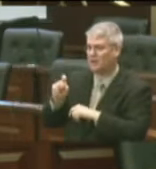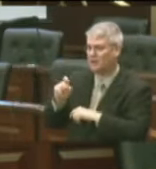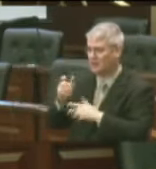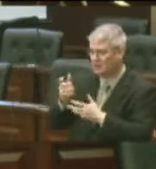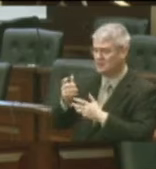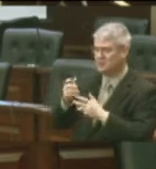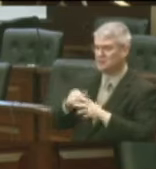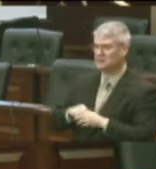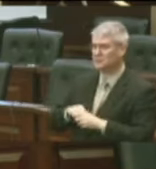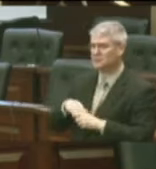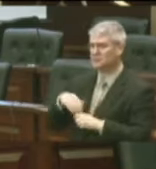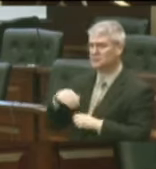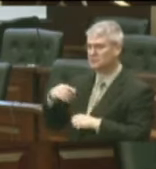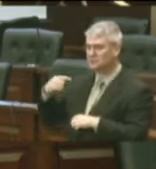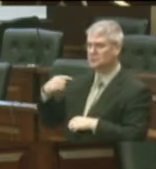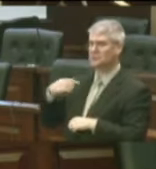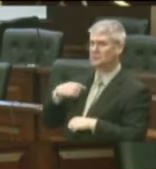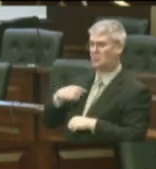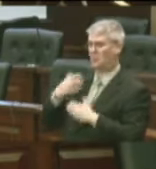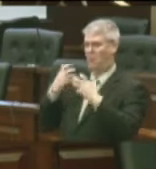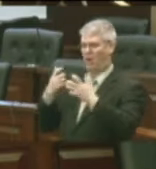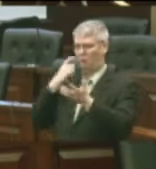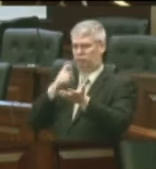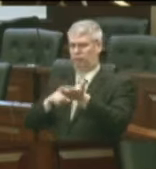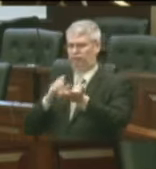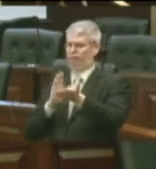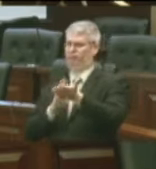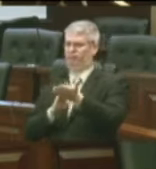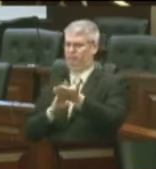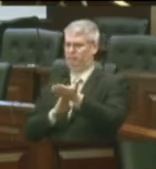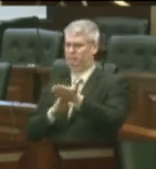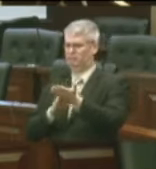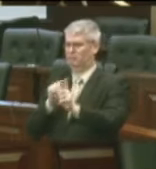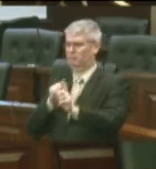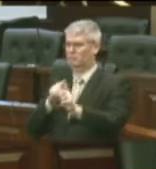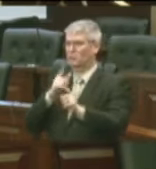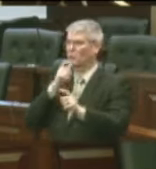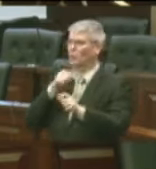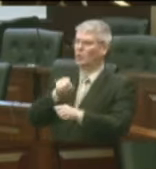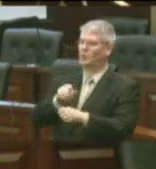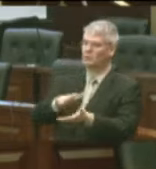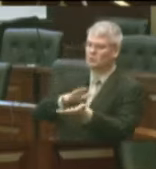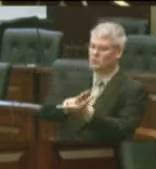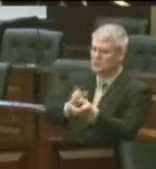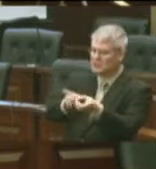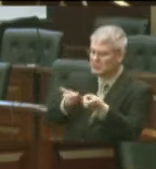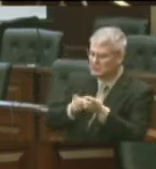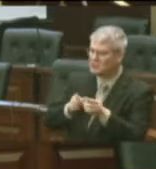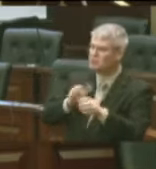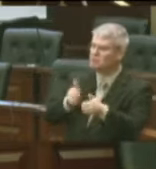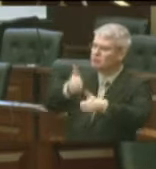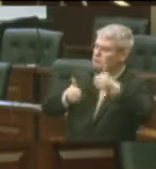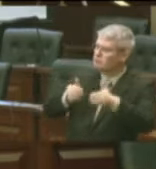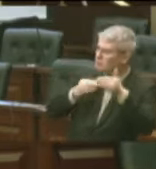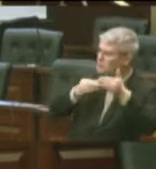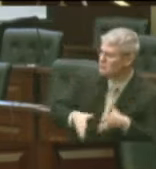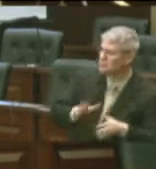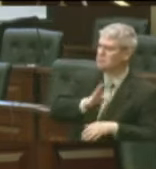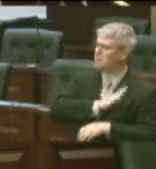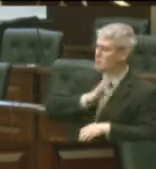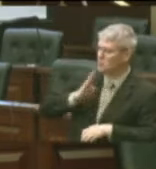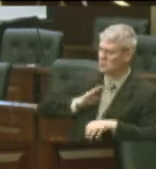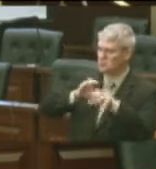our superintendents, and our local boards. They essentially put their heads down, they got to work, and they decided they wanted to figure out how they could get school